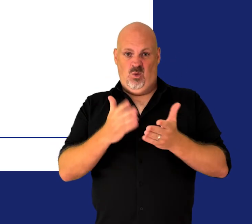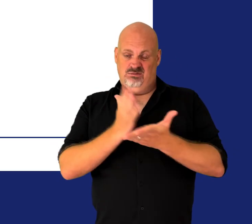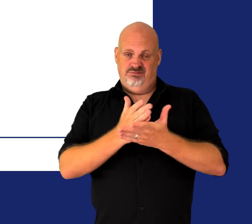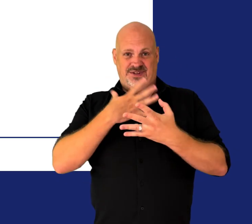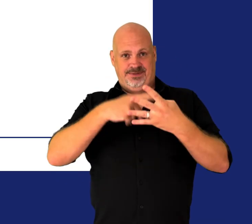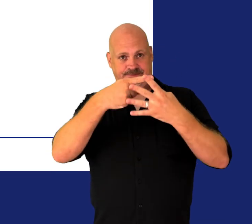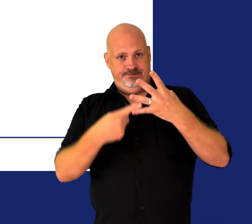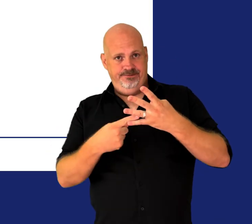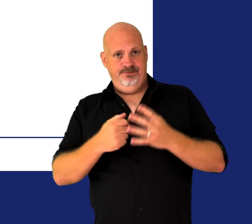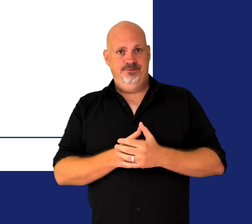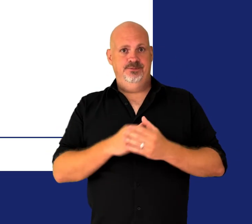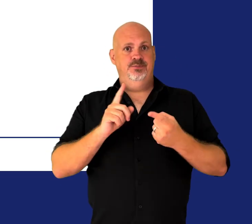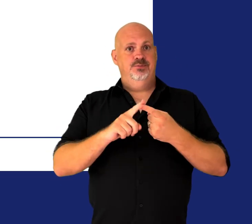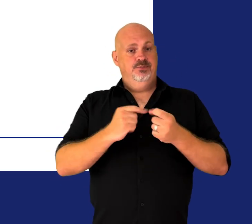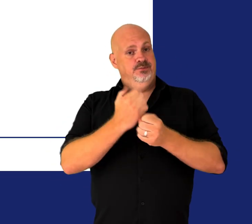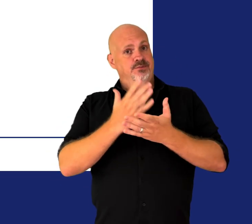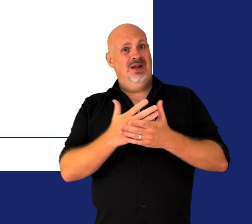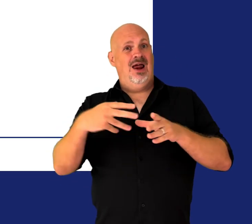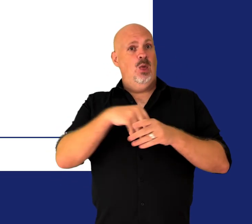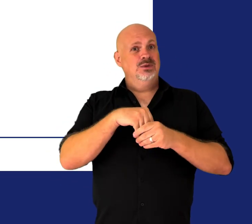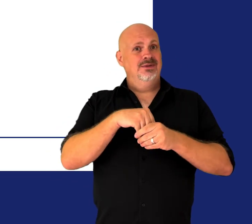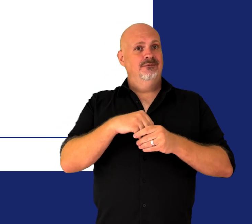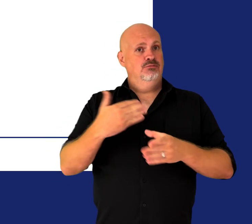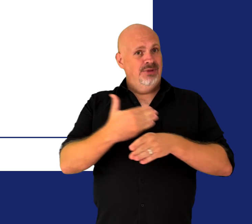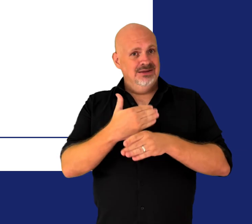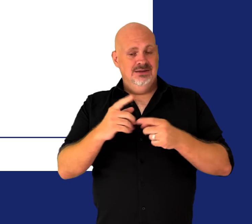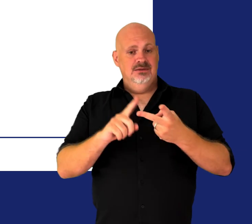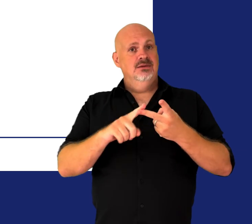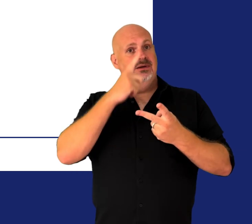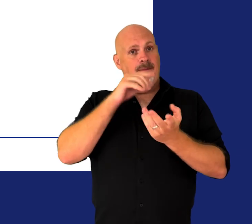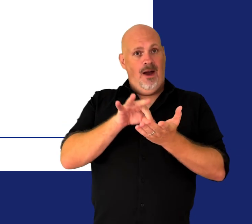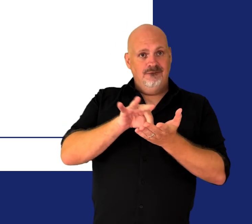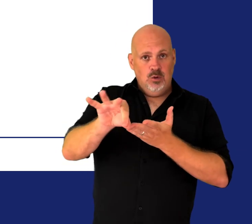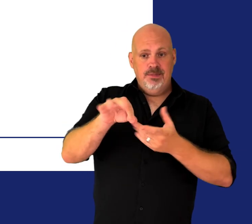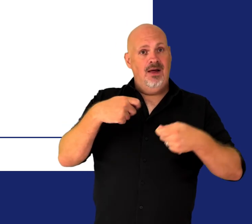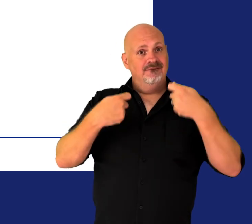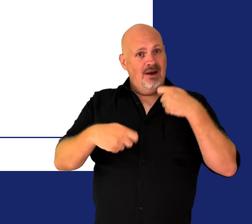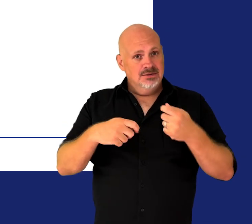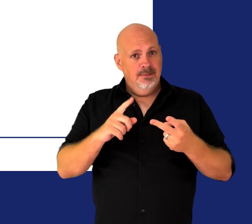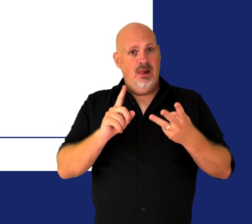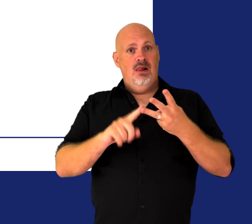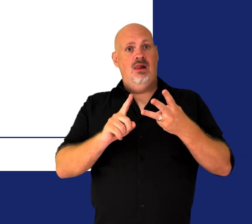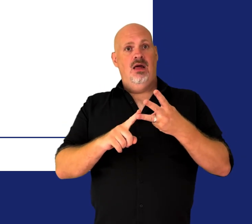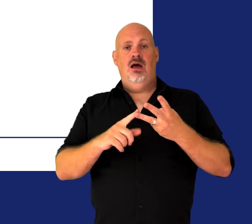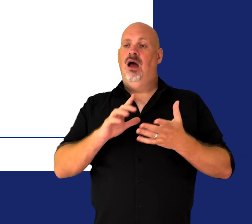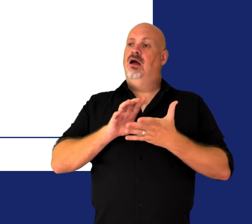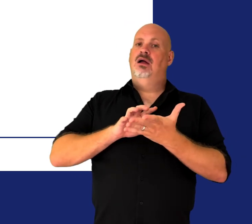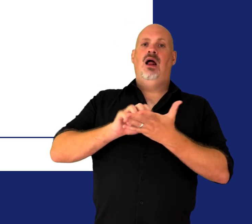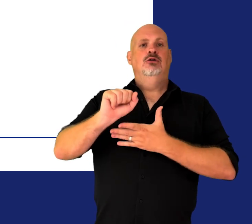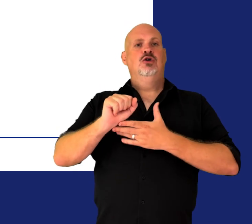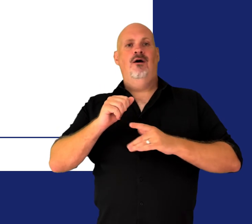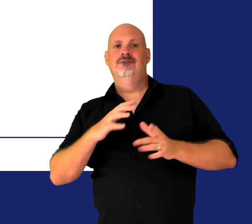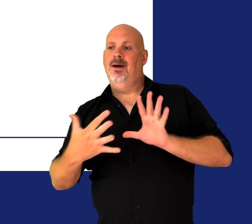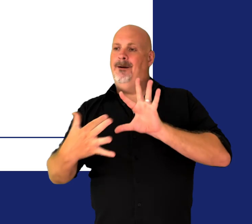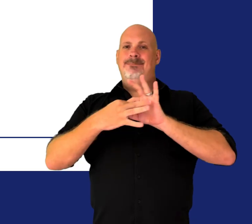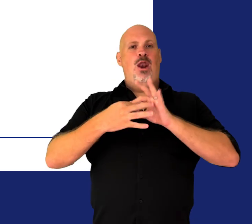4 areas. We've got 1, ensure inclusive practice. 2, be affordable and flexible.